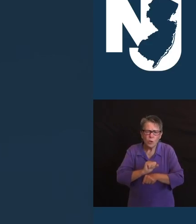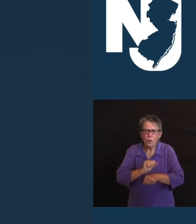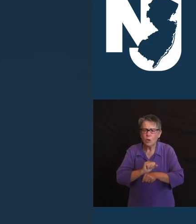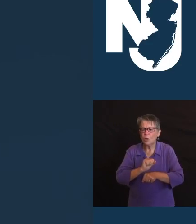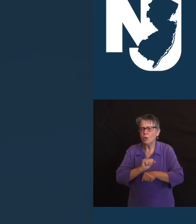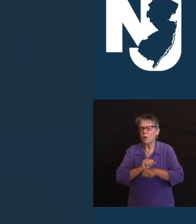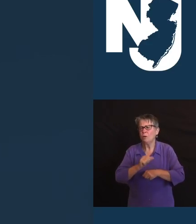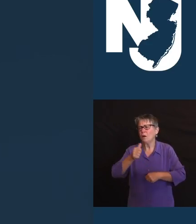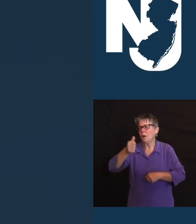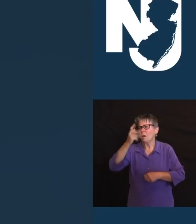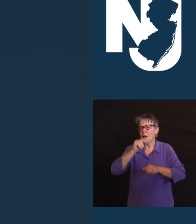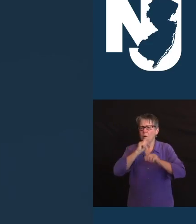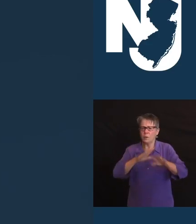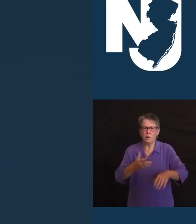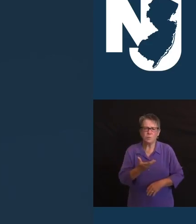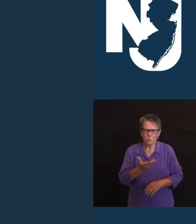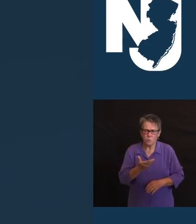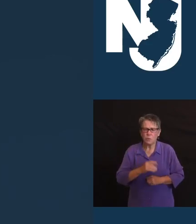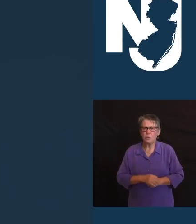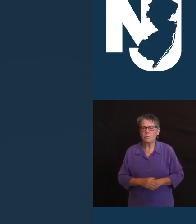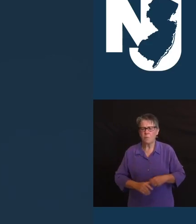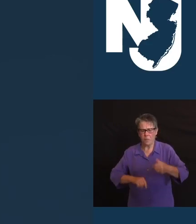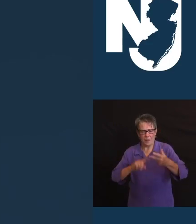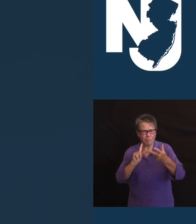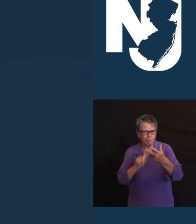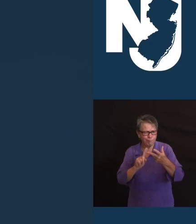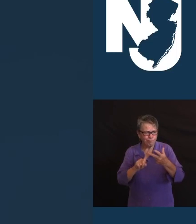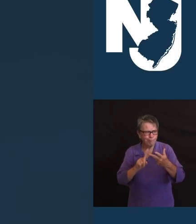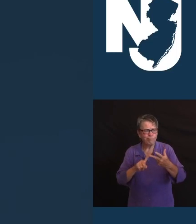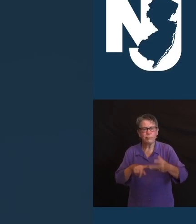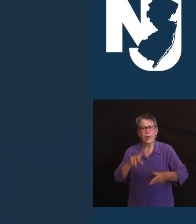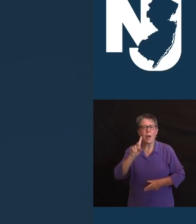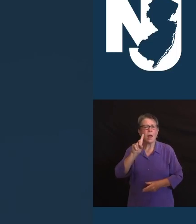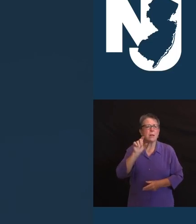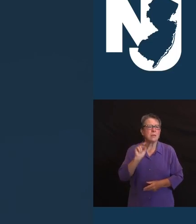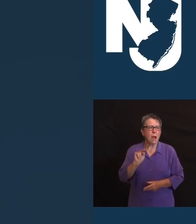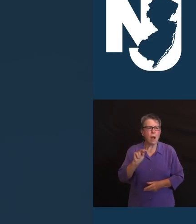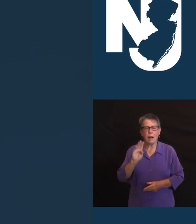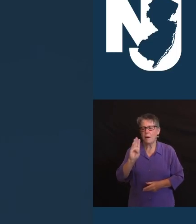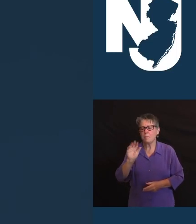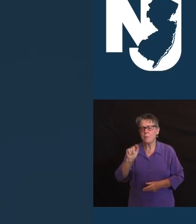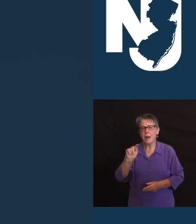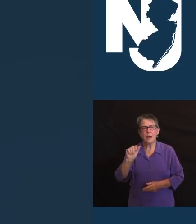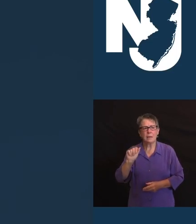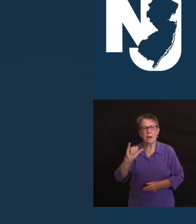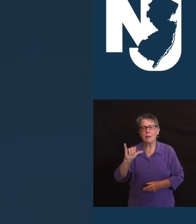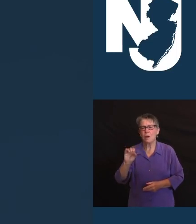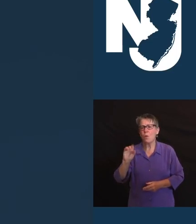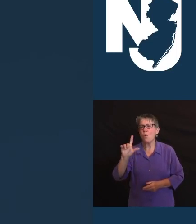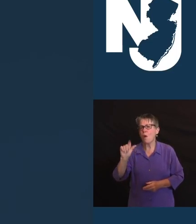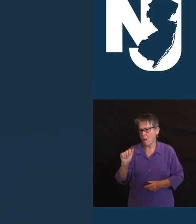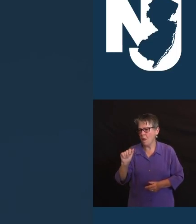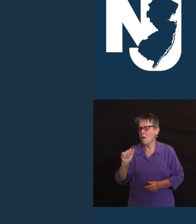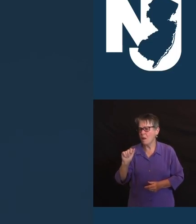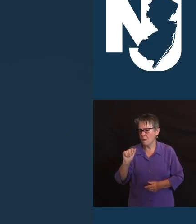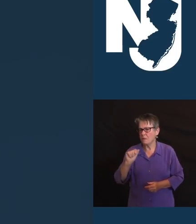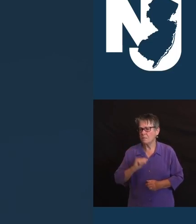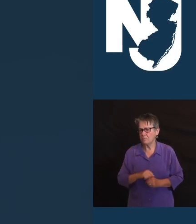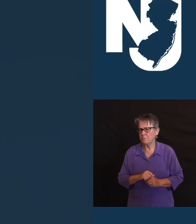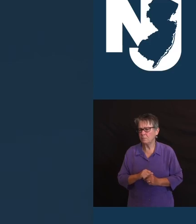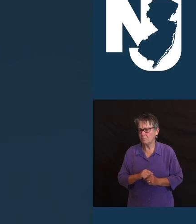ones. And finally, for today, we recall Don Batayola of Springfield. Don, you'd